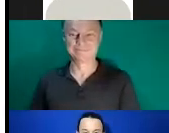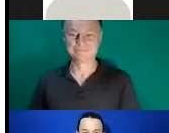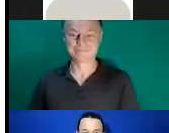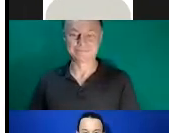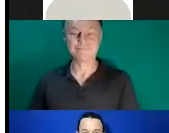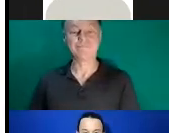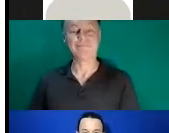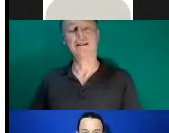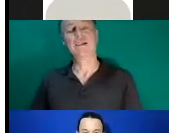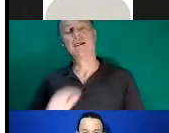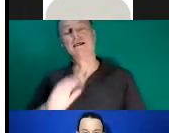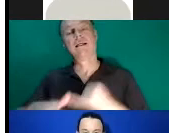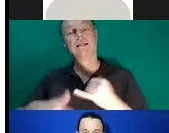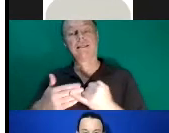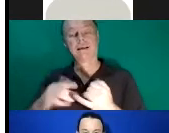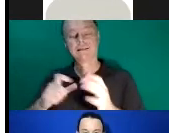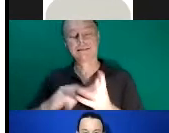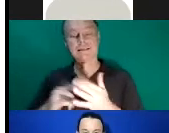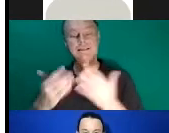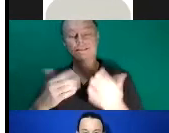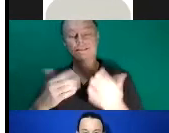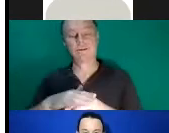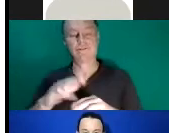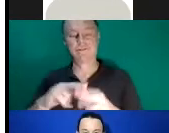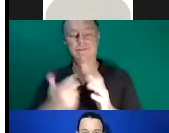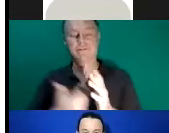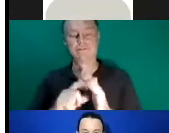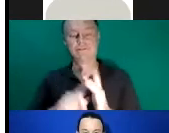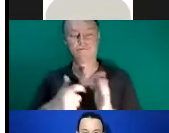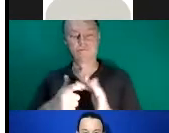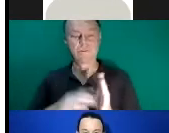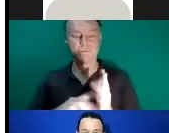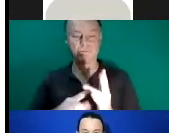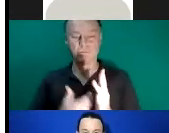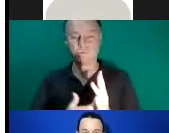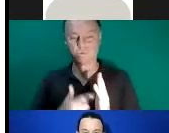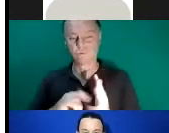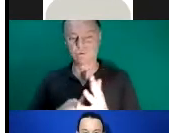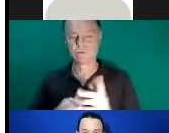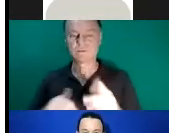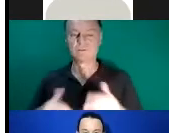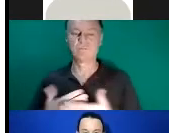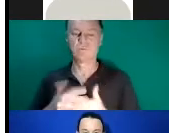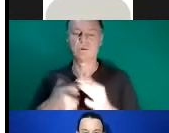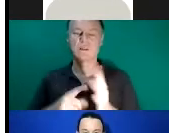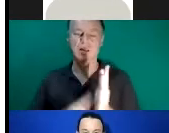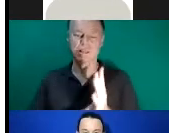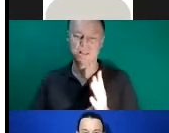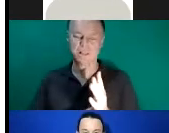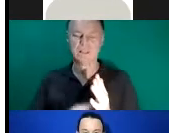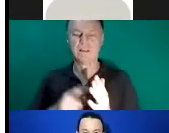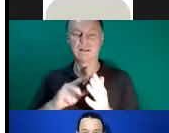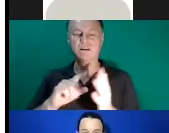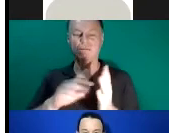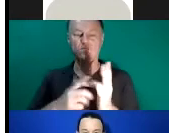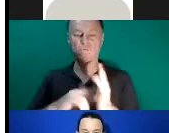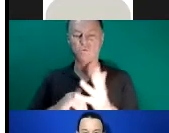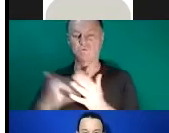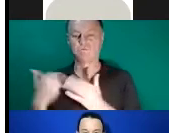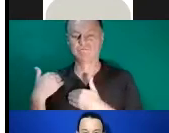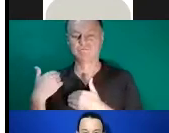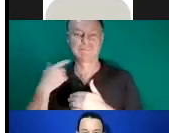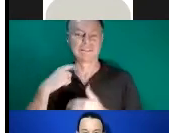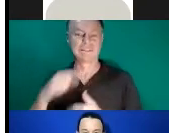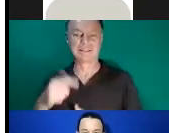My final case study will be on Frederick Moores. Born Carl Menerick, Moores was responsible for the death of